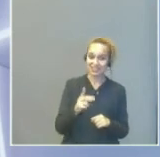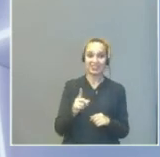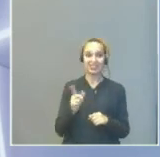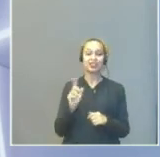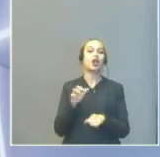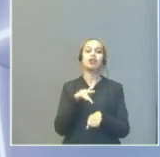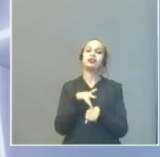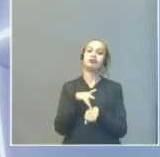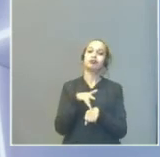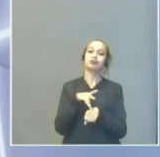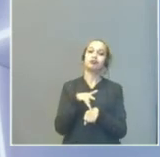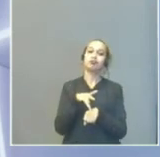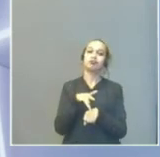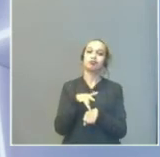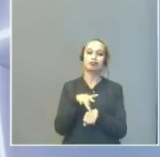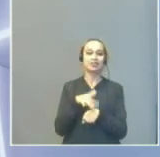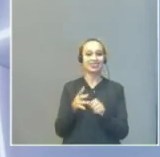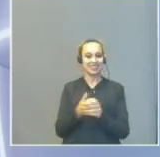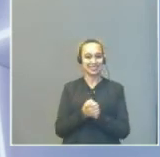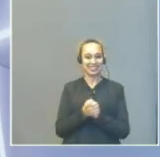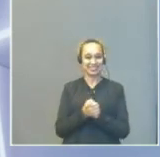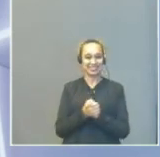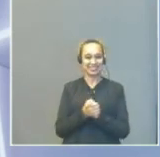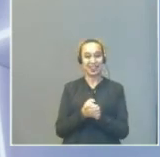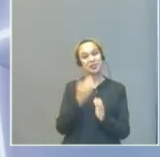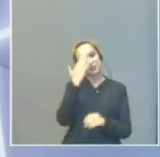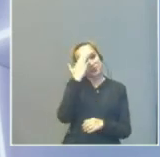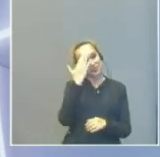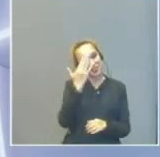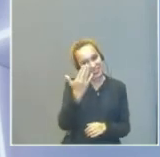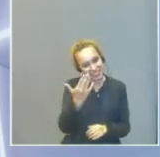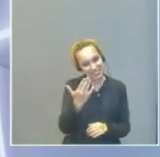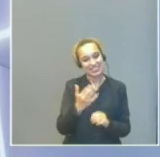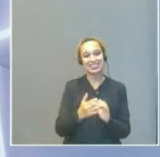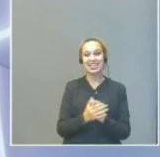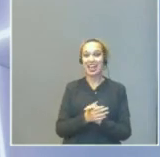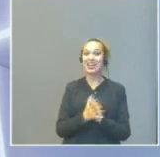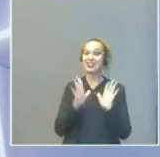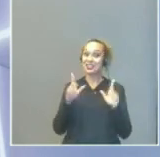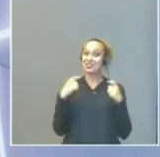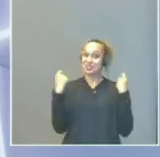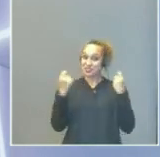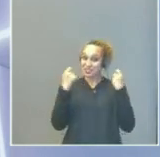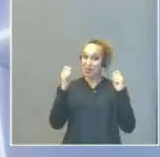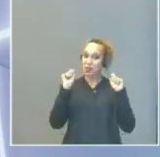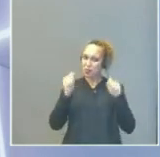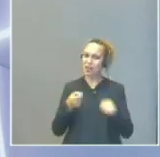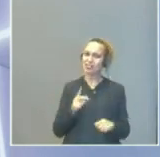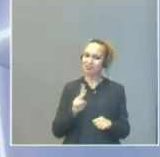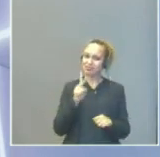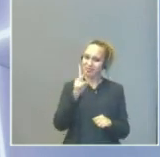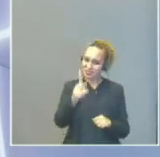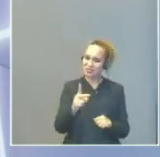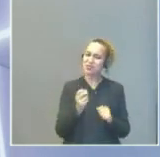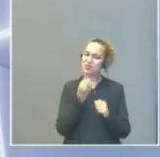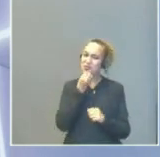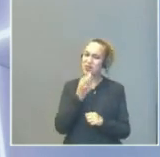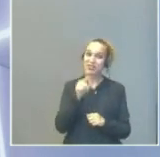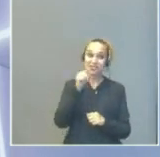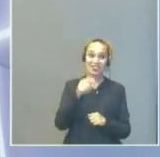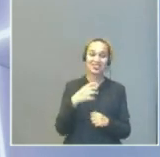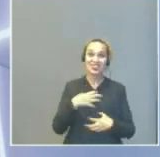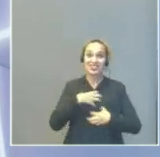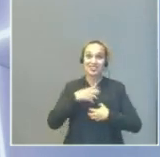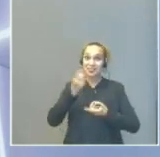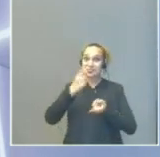all at once. Thank you, and I hope that the festival goes well and defeats your expectations. Thank